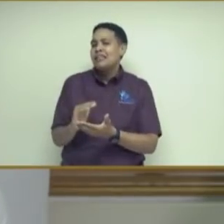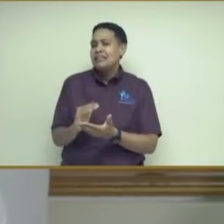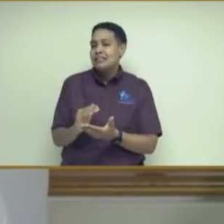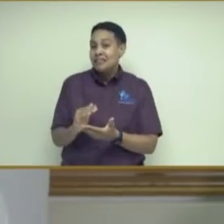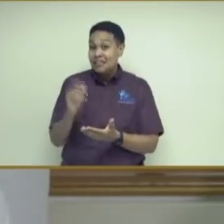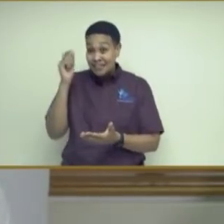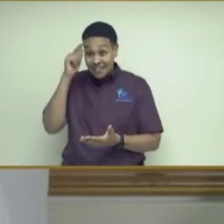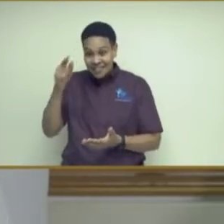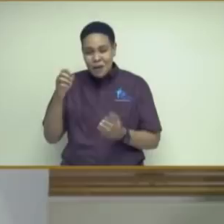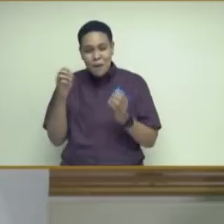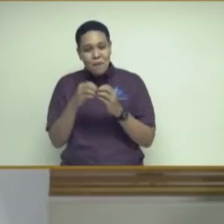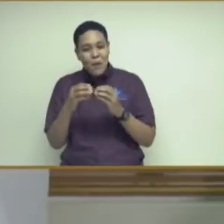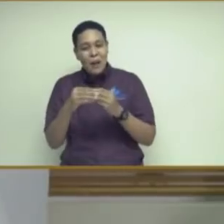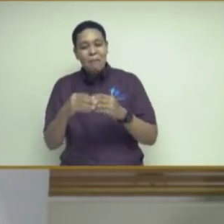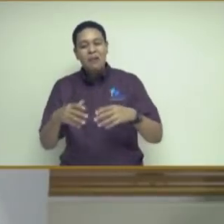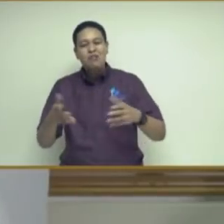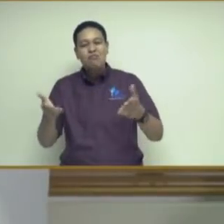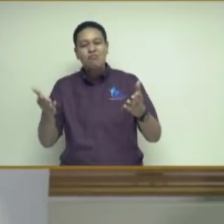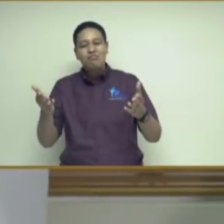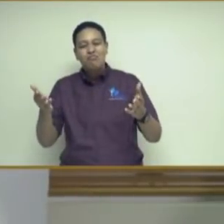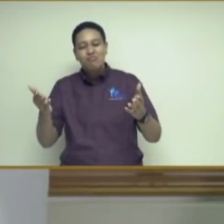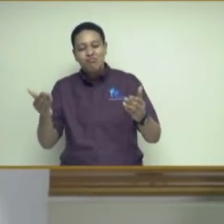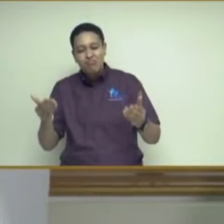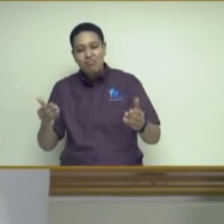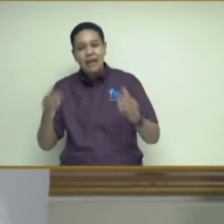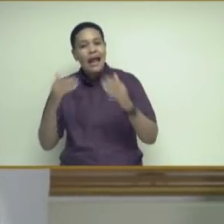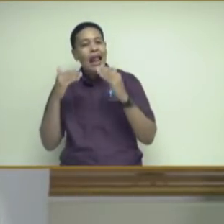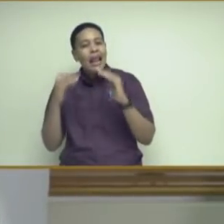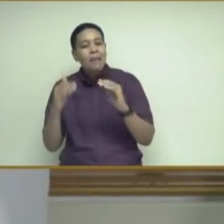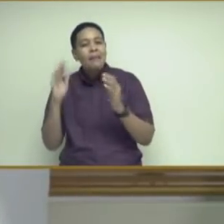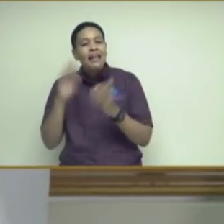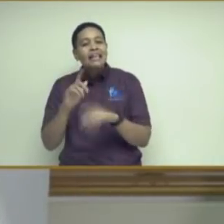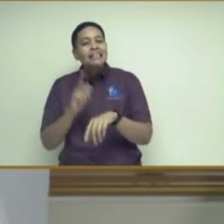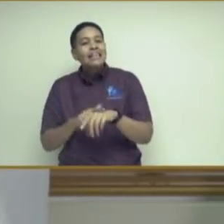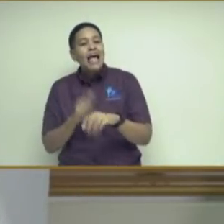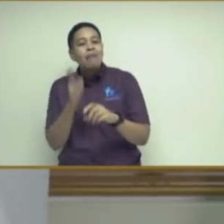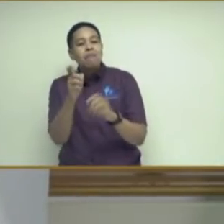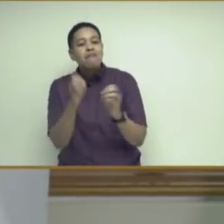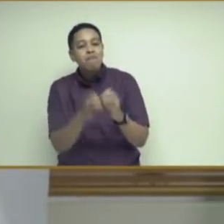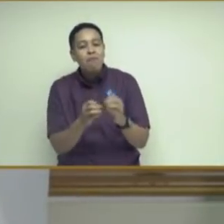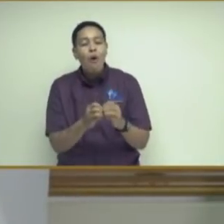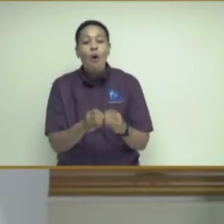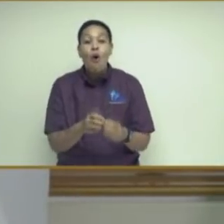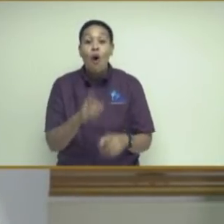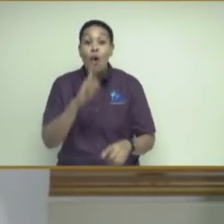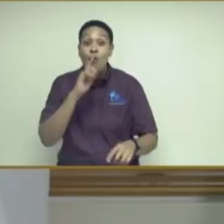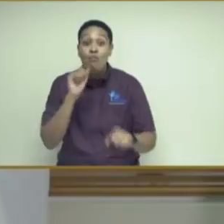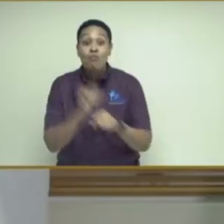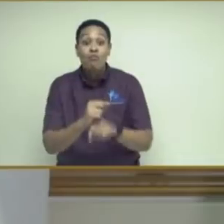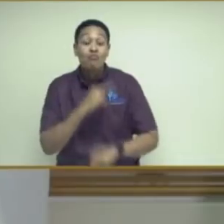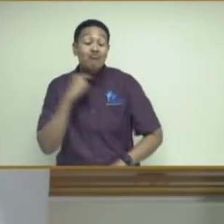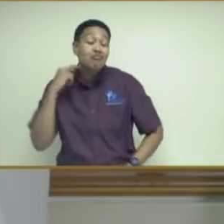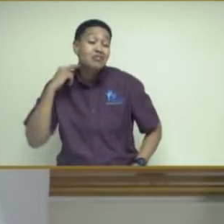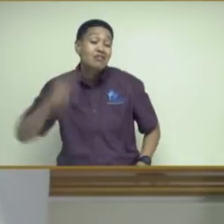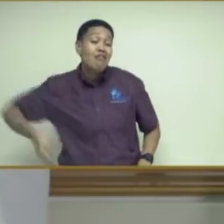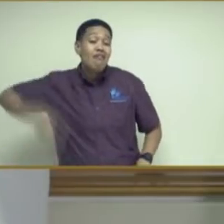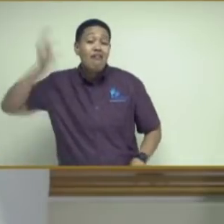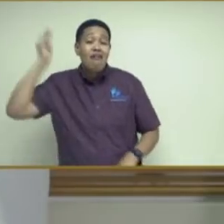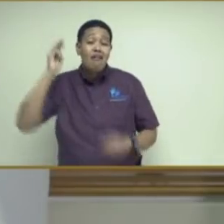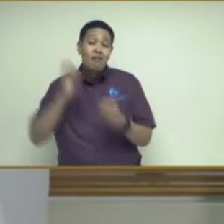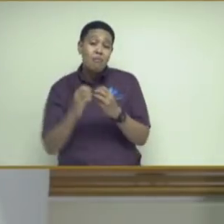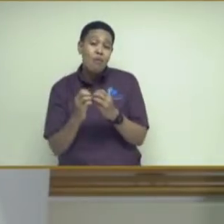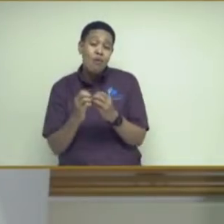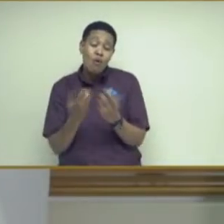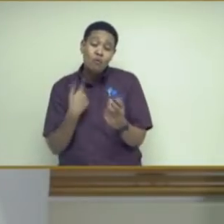possible to materialize into a reality. And how are we responding to that? Well, we have to continue